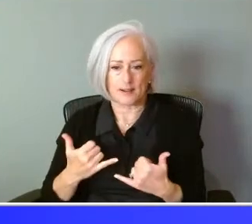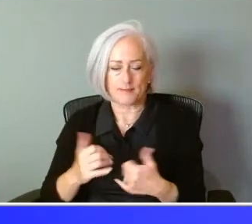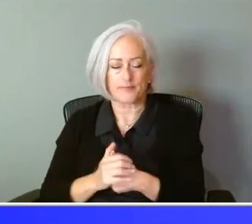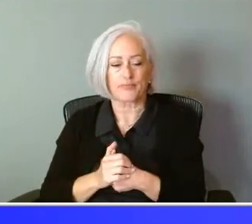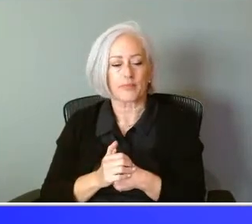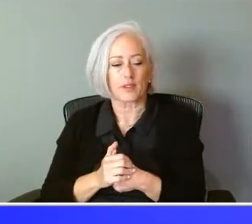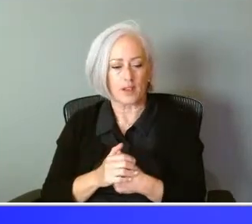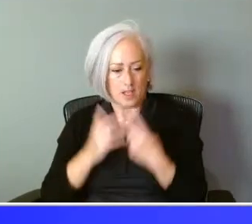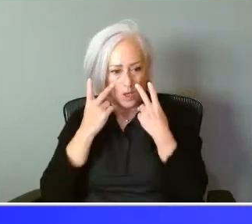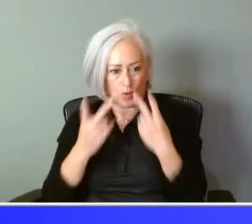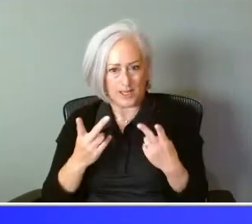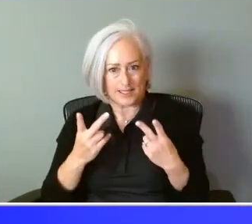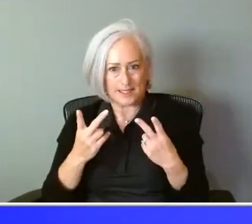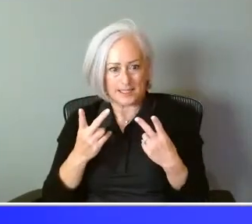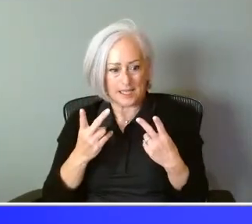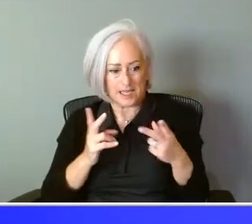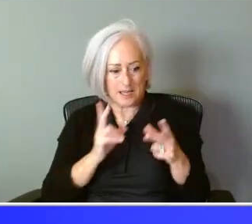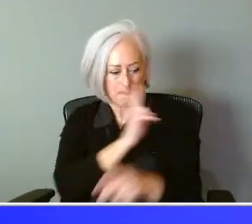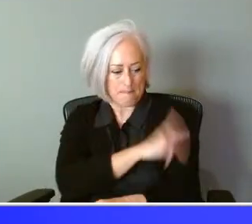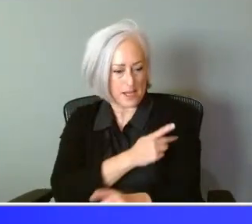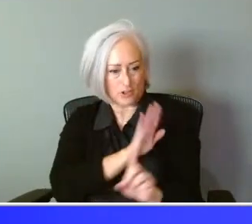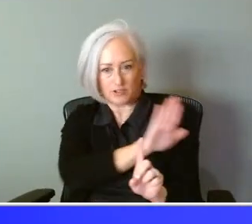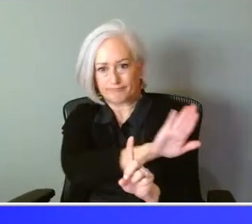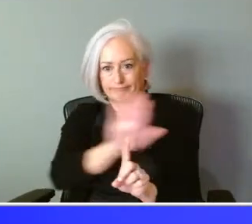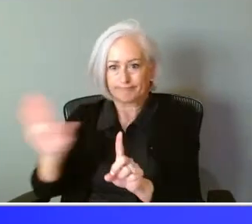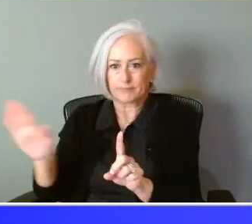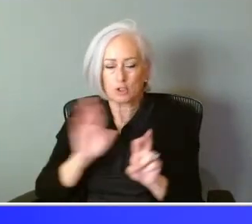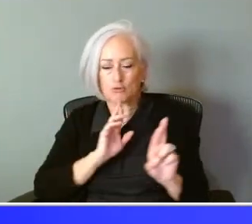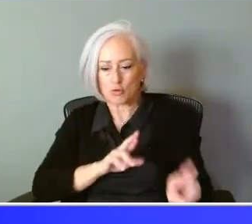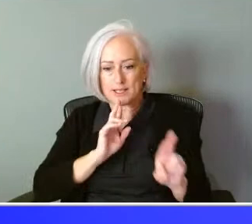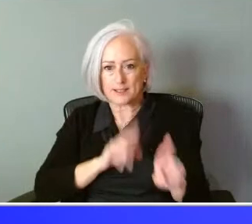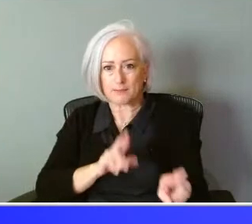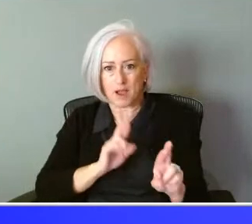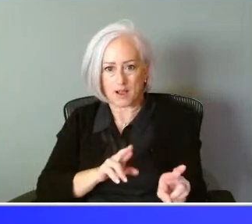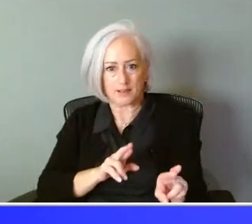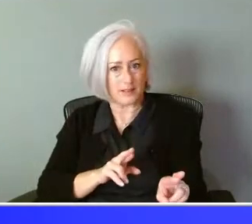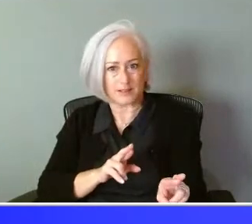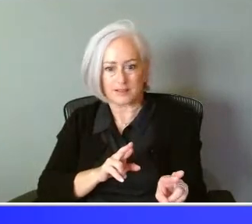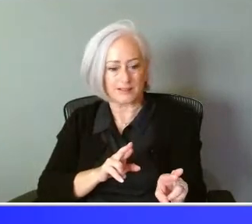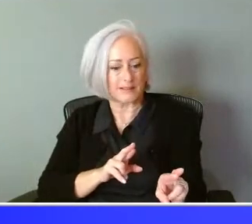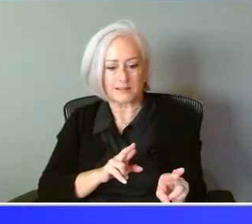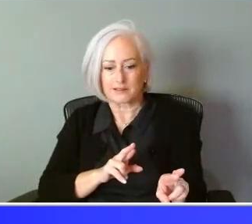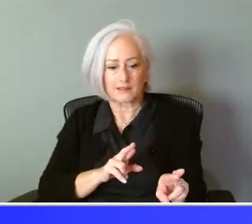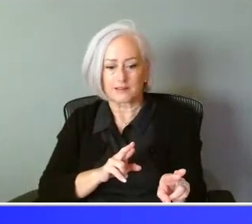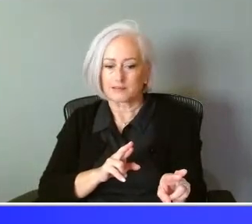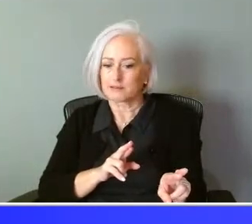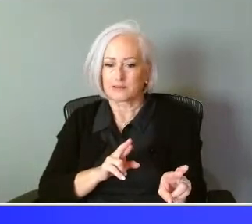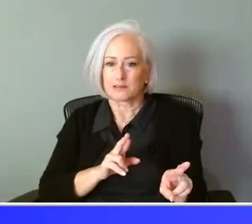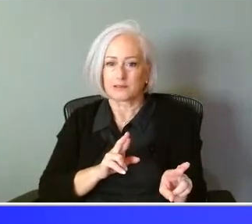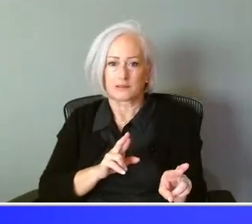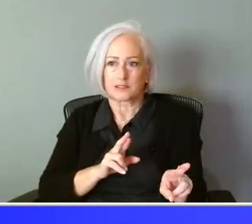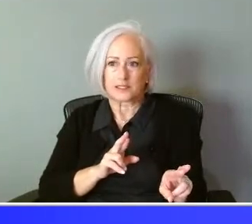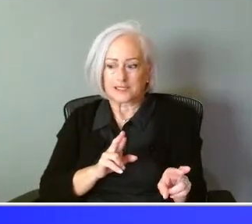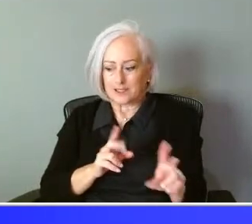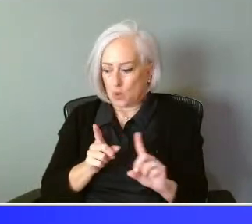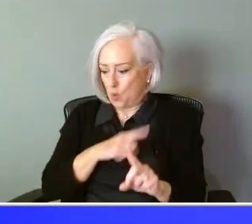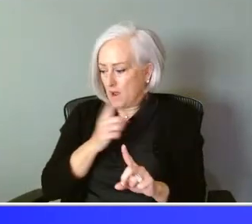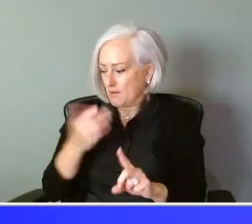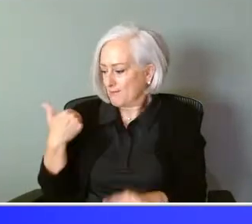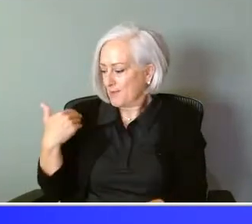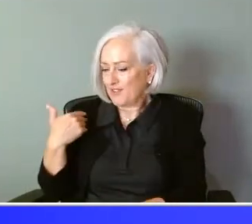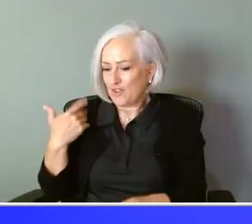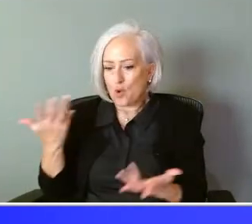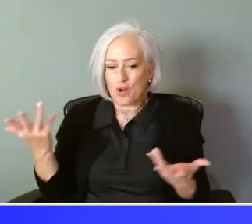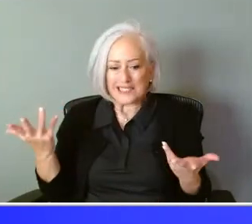responses in patients that formerly, we really had nothing to offer them.